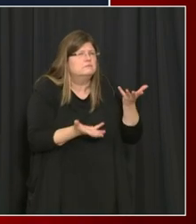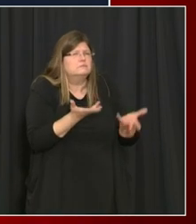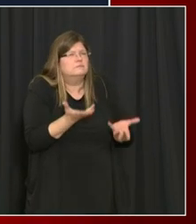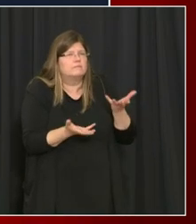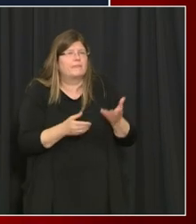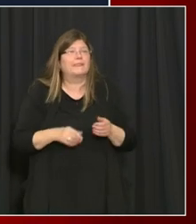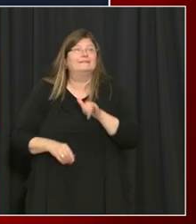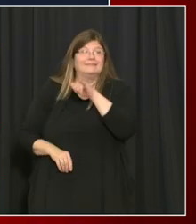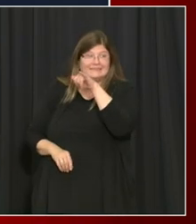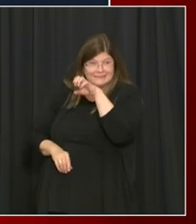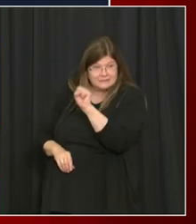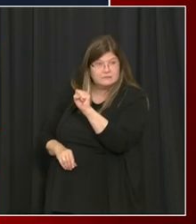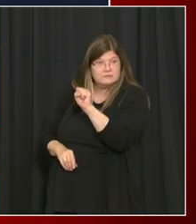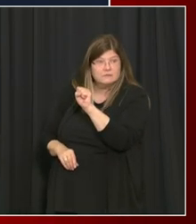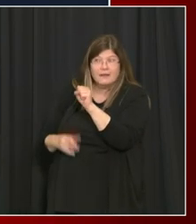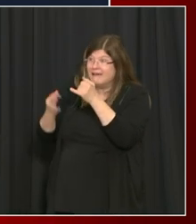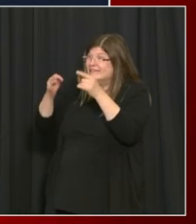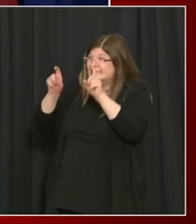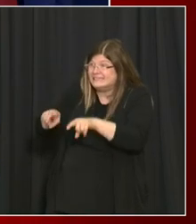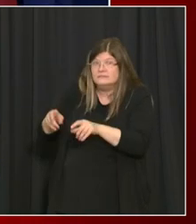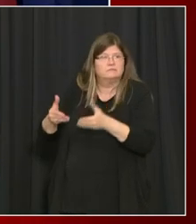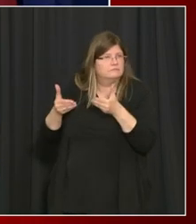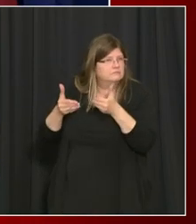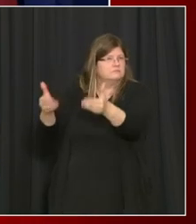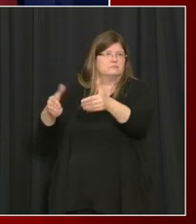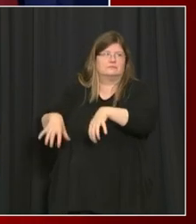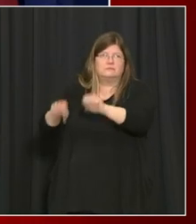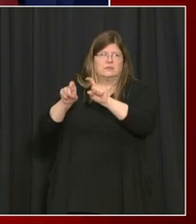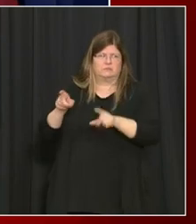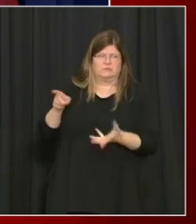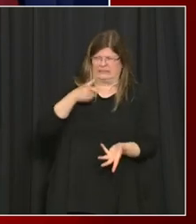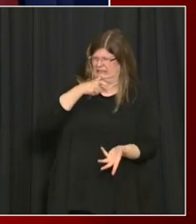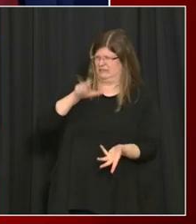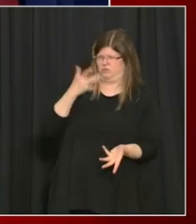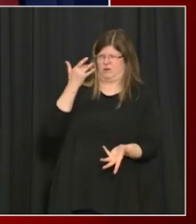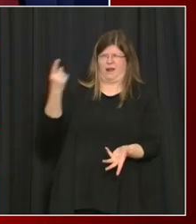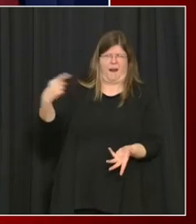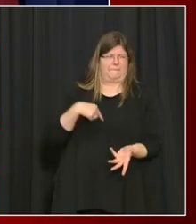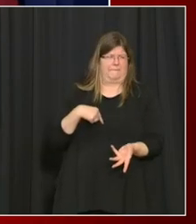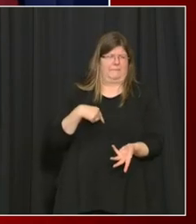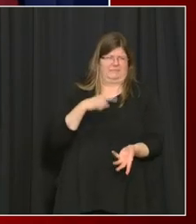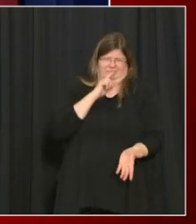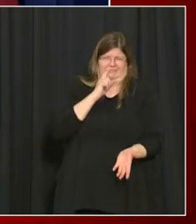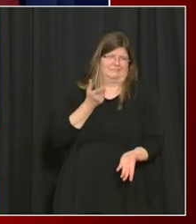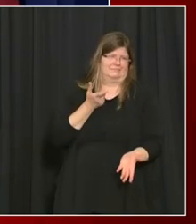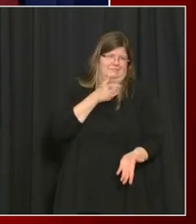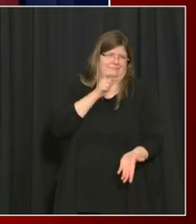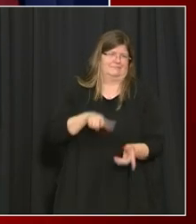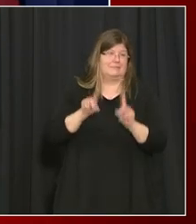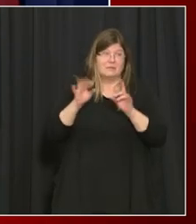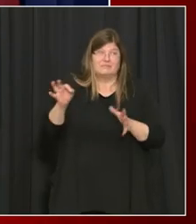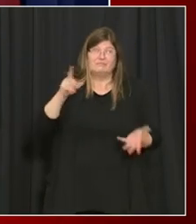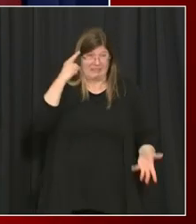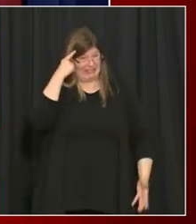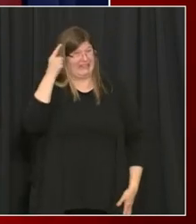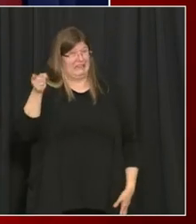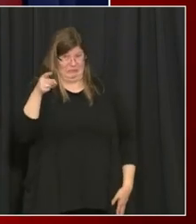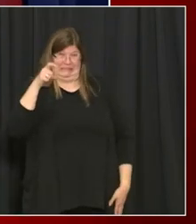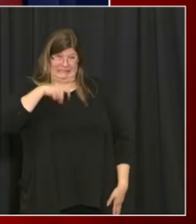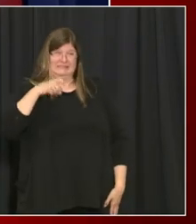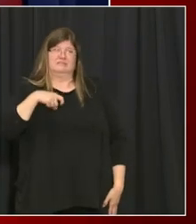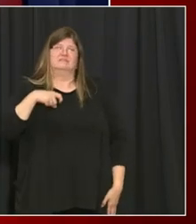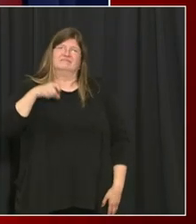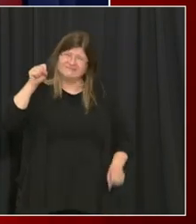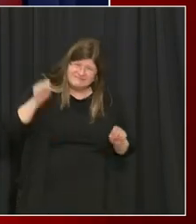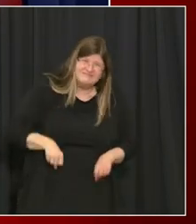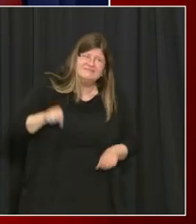Yes, if they need it. If they don't need it, I'm not sure why they would want it, but yes. But if they think they need it. If they think they need it, they've